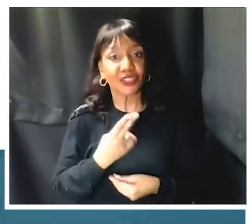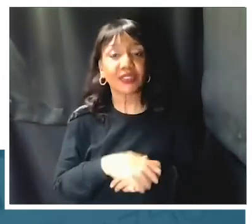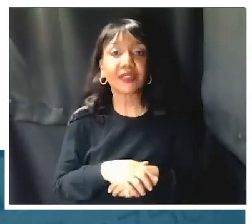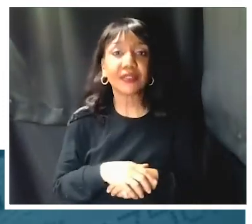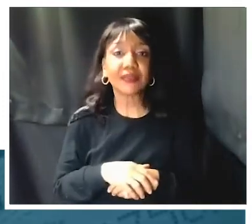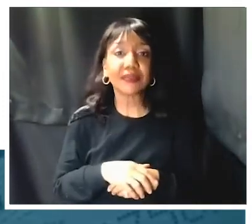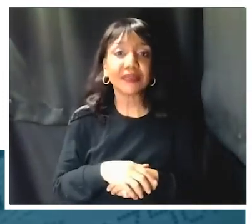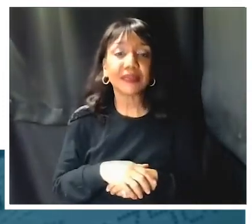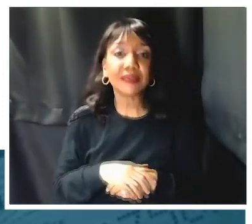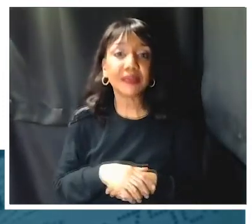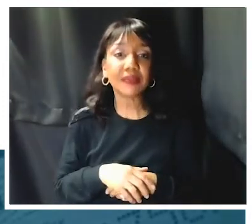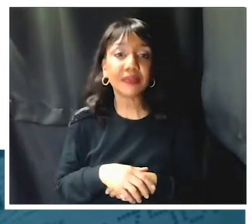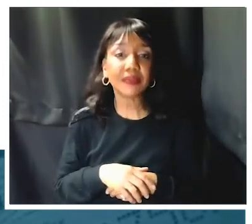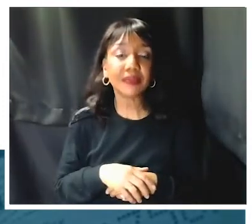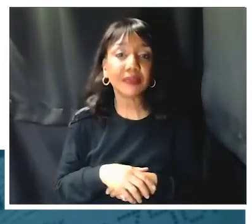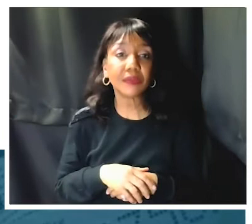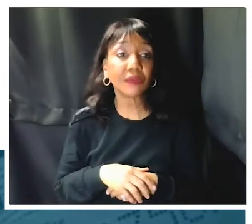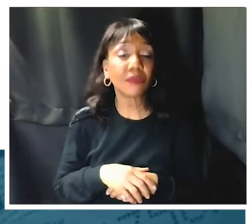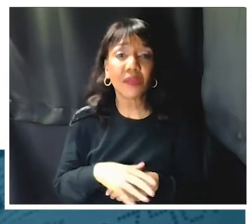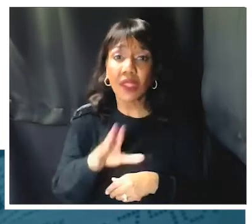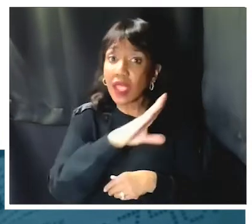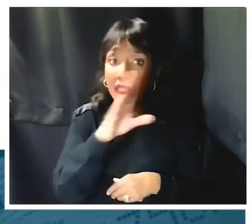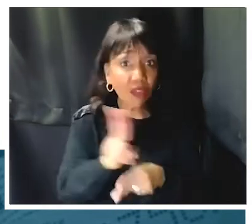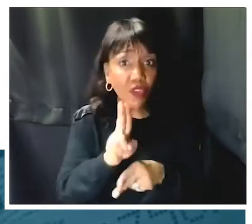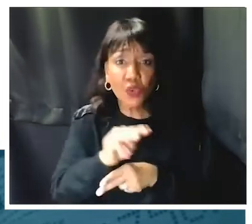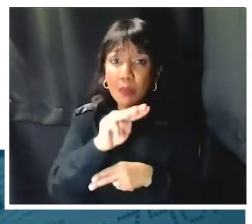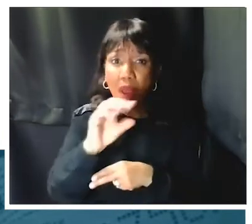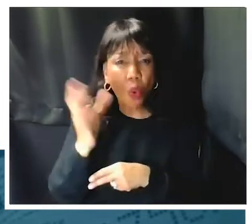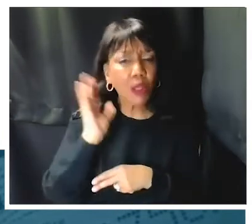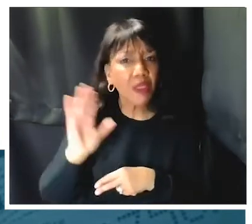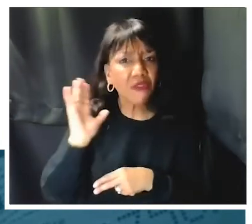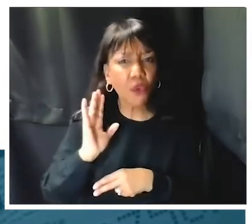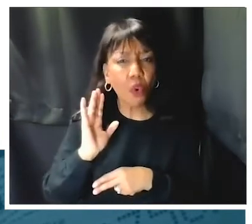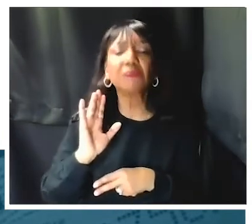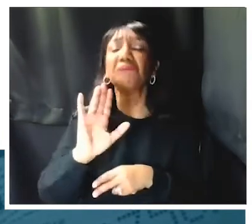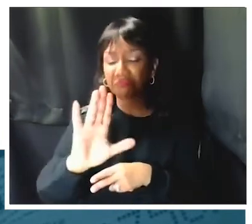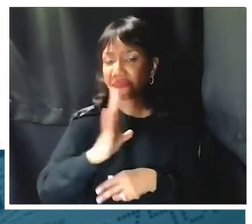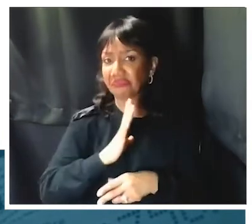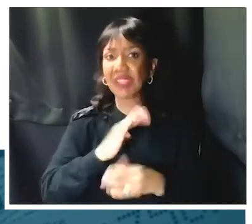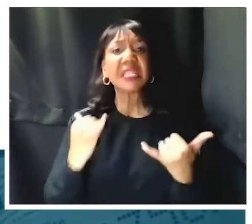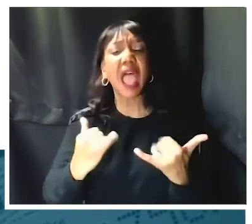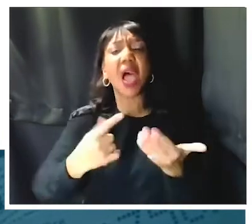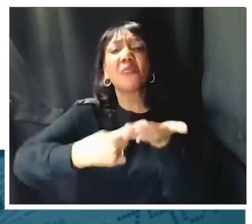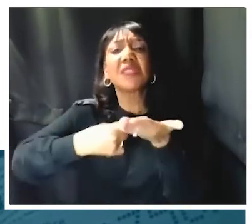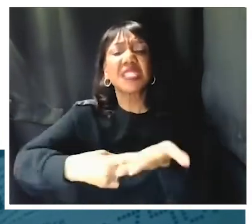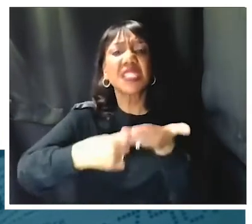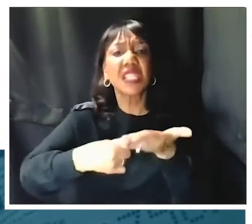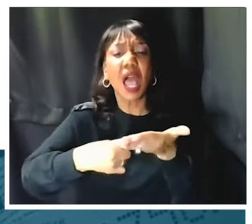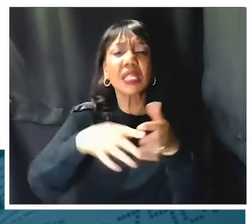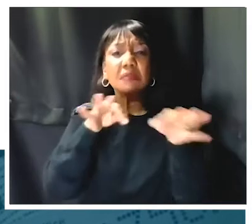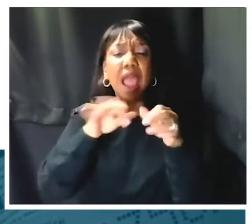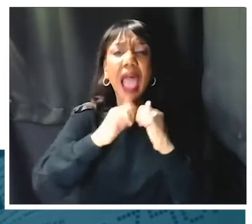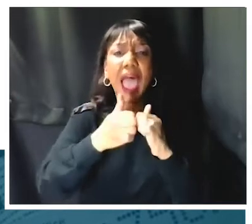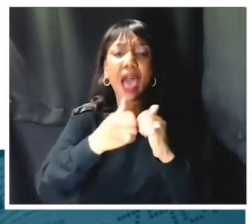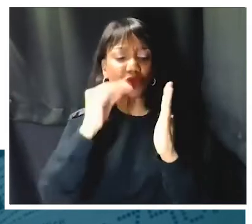If you have never used a money order before, Let's review the proper steps in